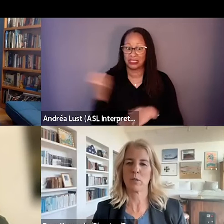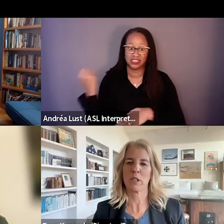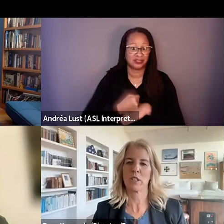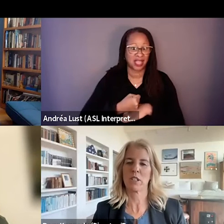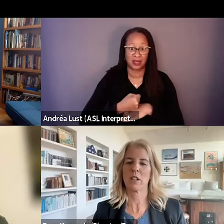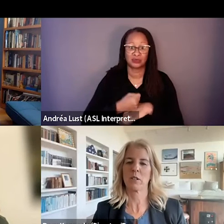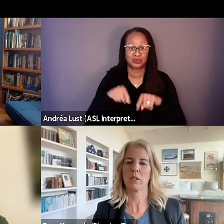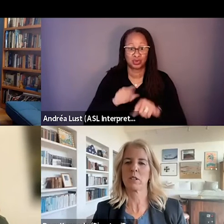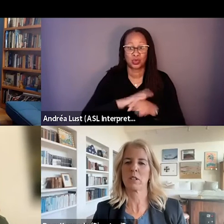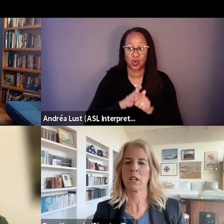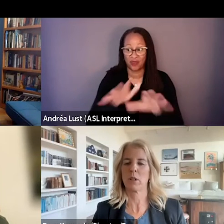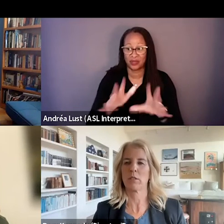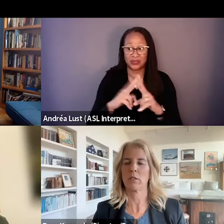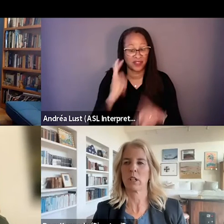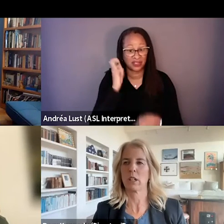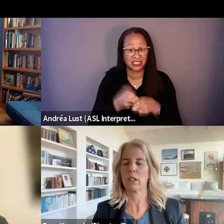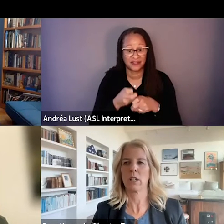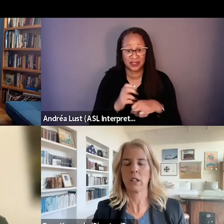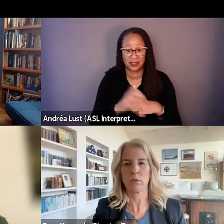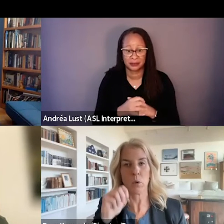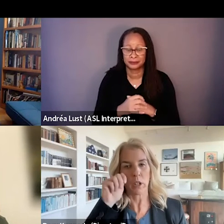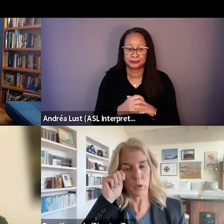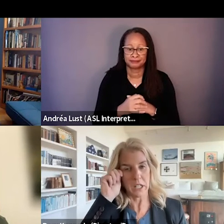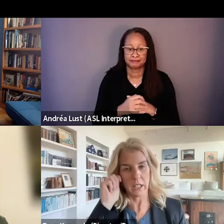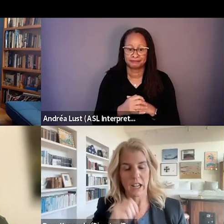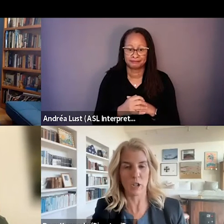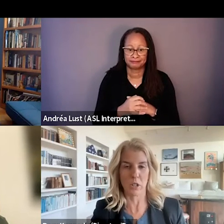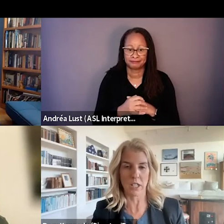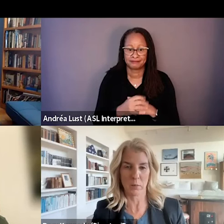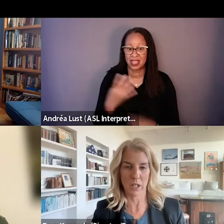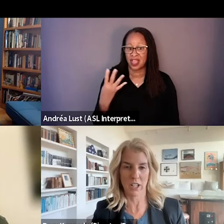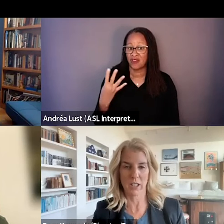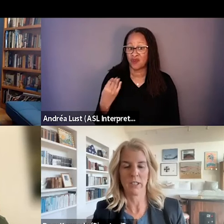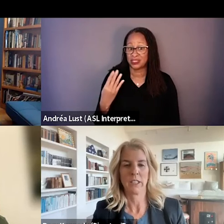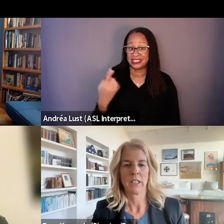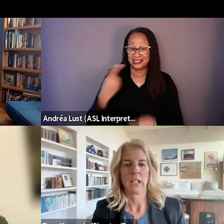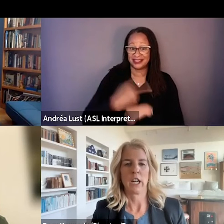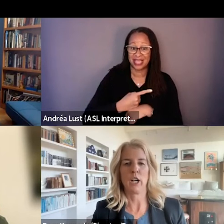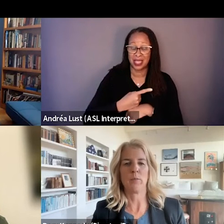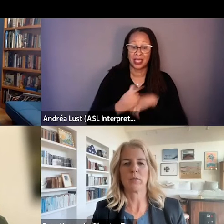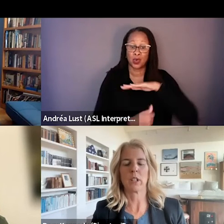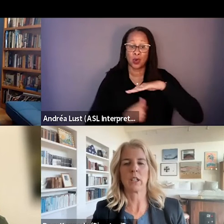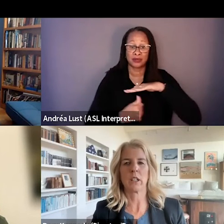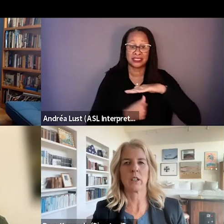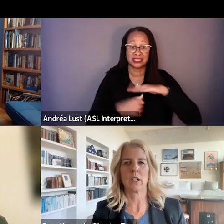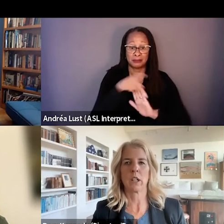So it was a 14-day quarantine period.